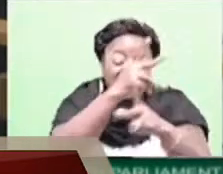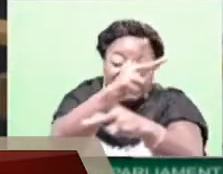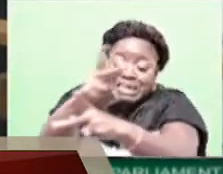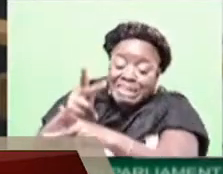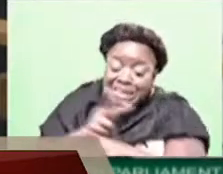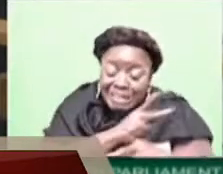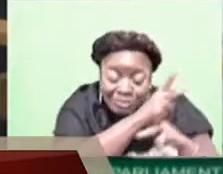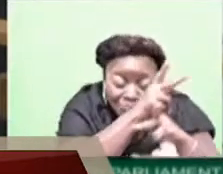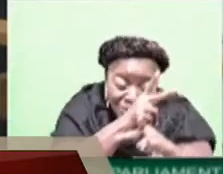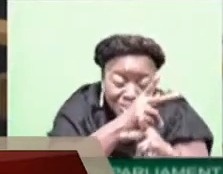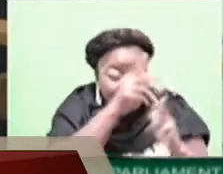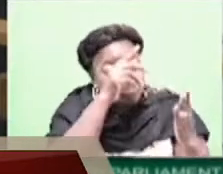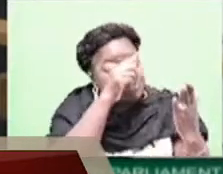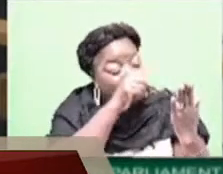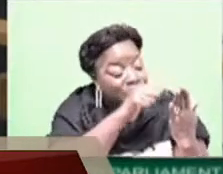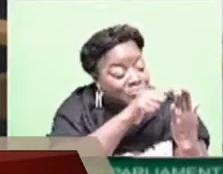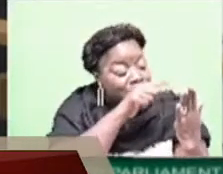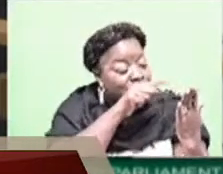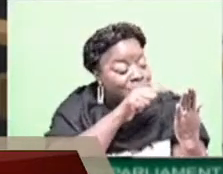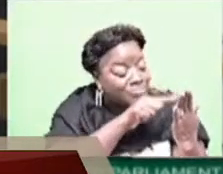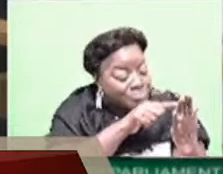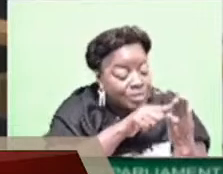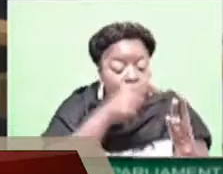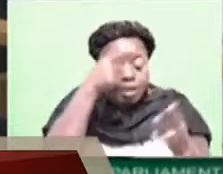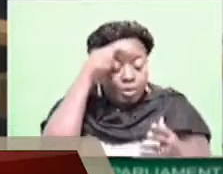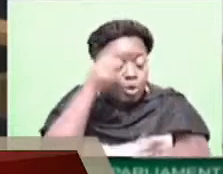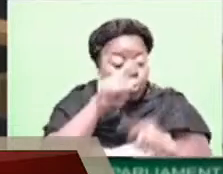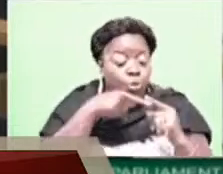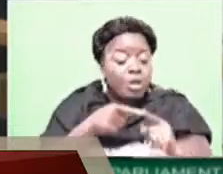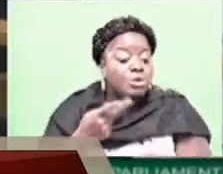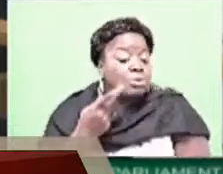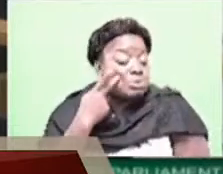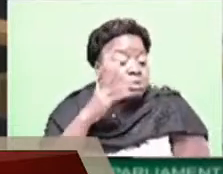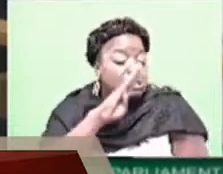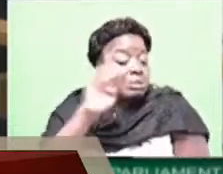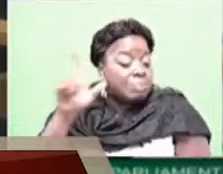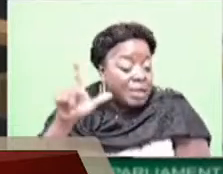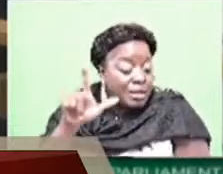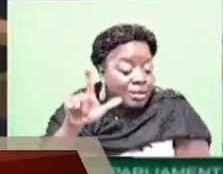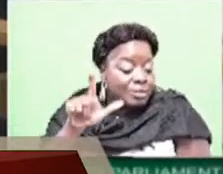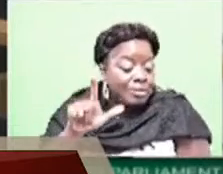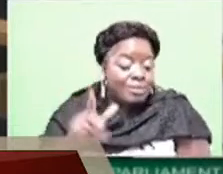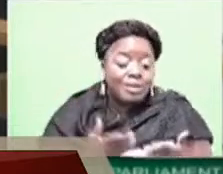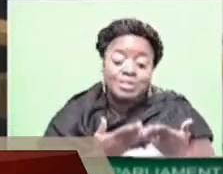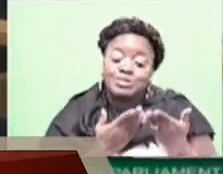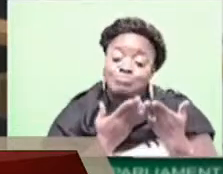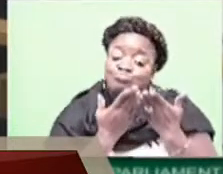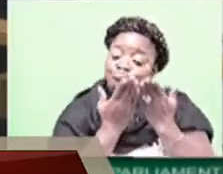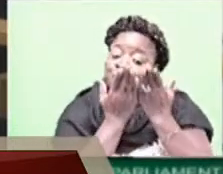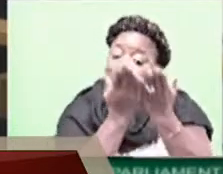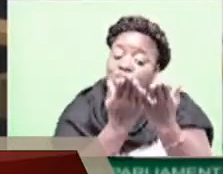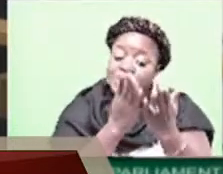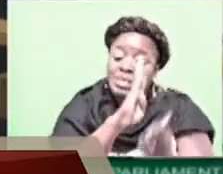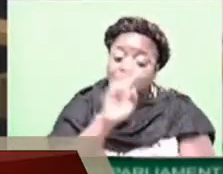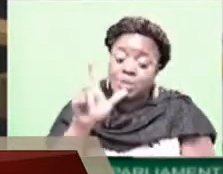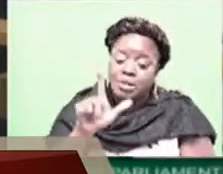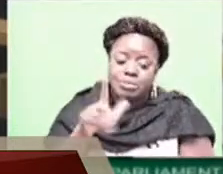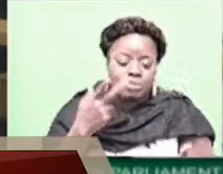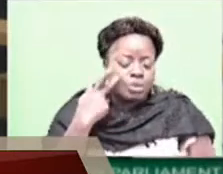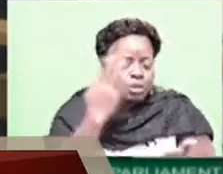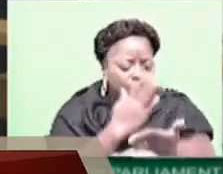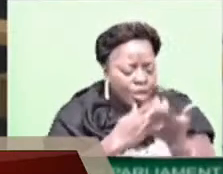parliament. Because when you look at the bill that is presented before this particular house, we have identified certain